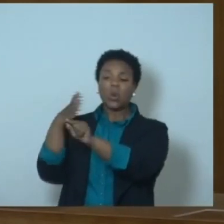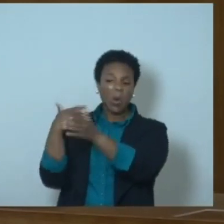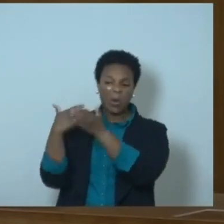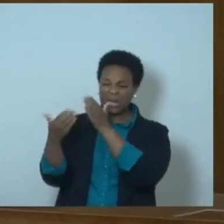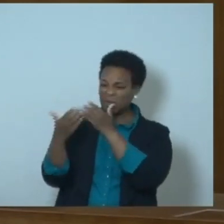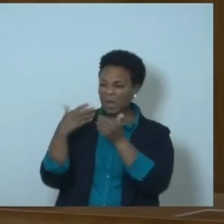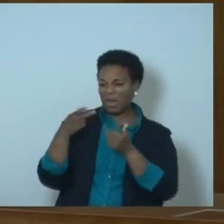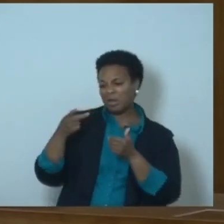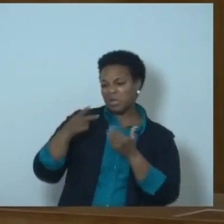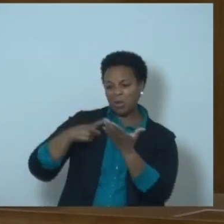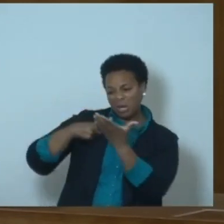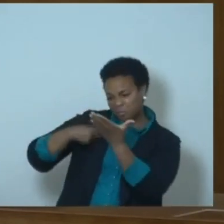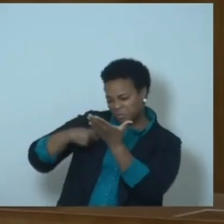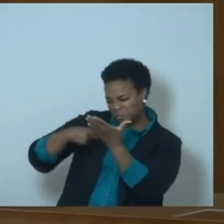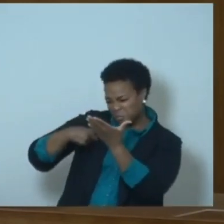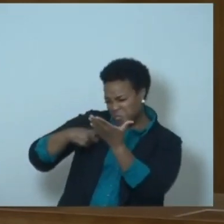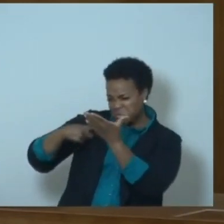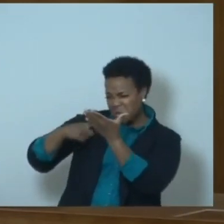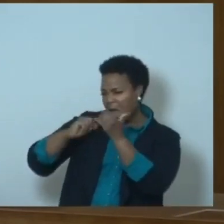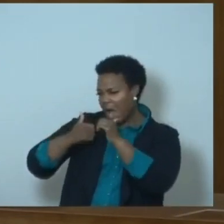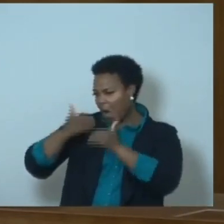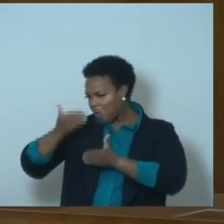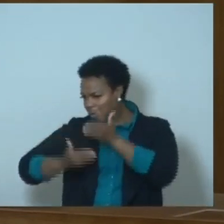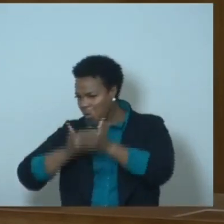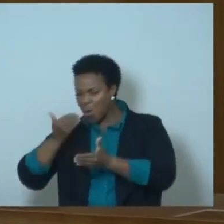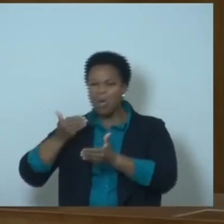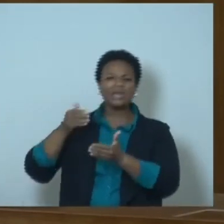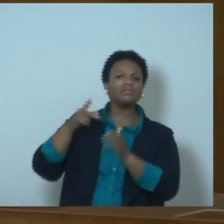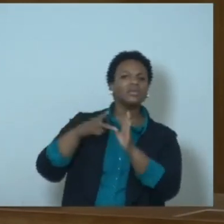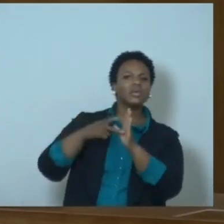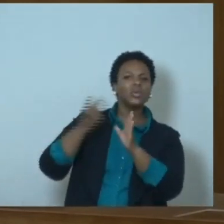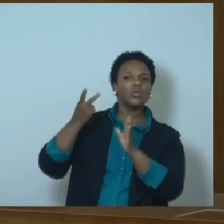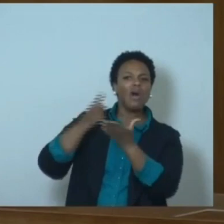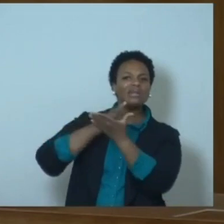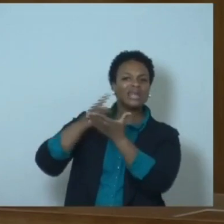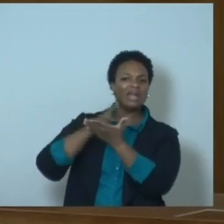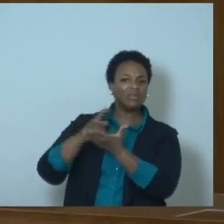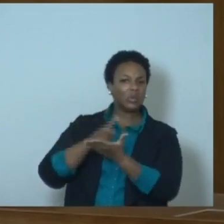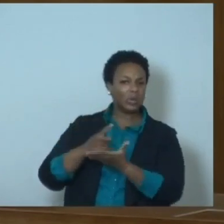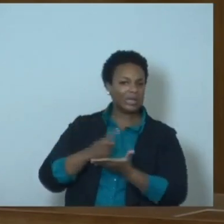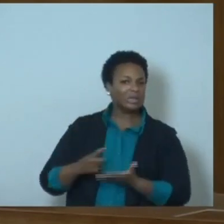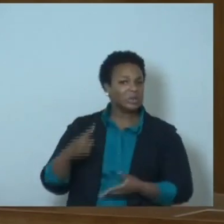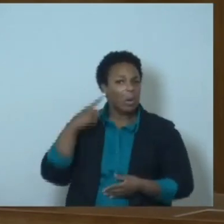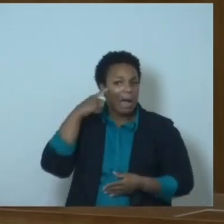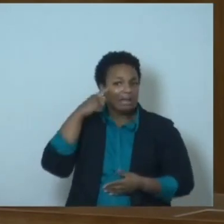week, and we believe that our use is actually keeping the flow of the drug coming into the state.